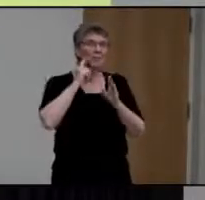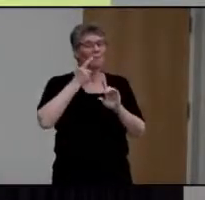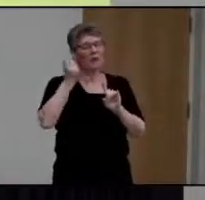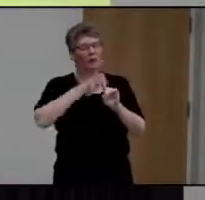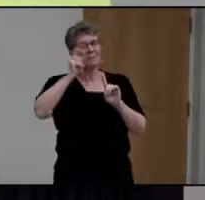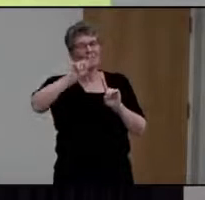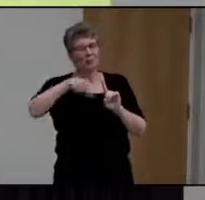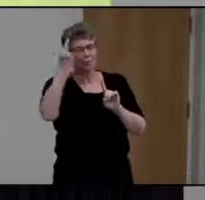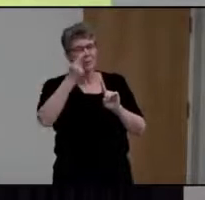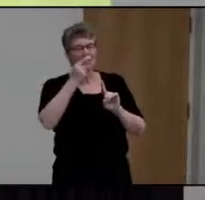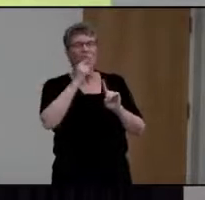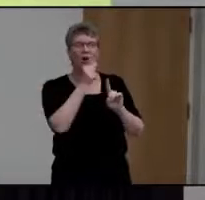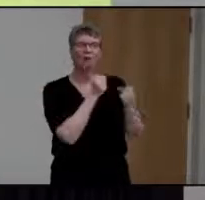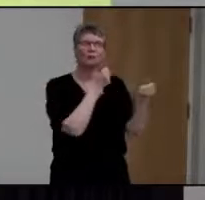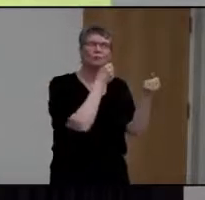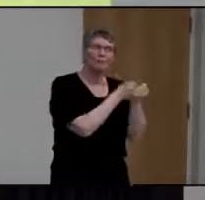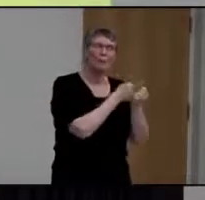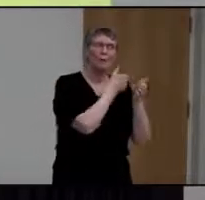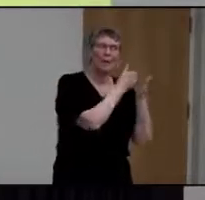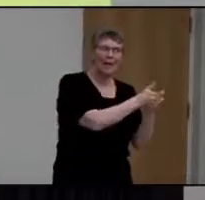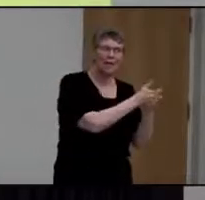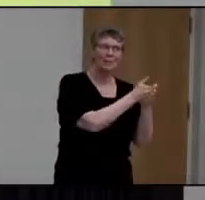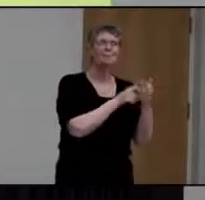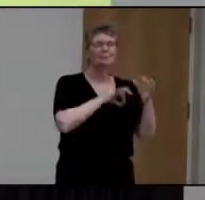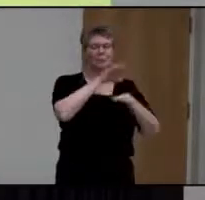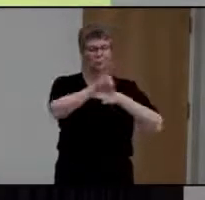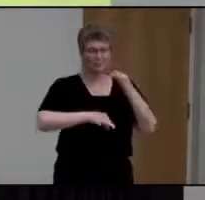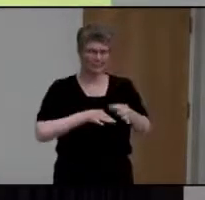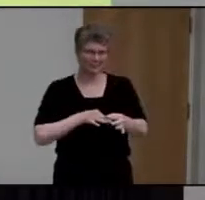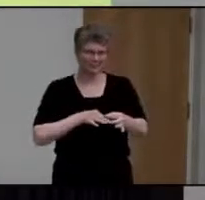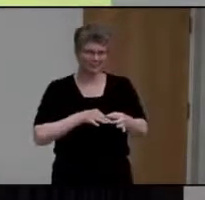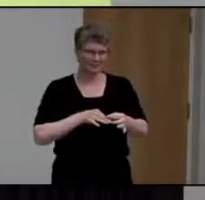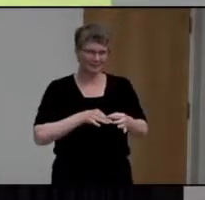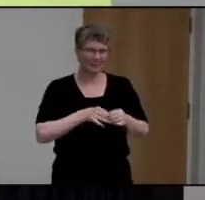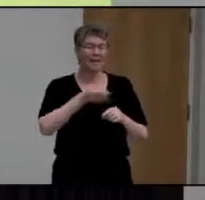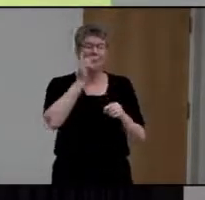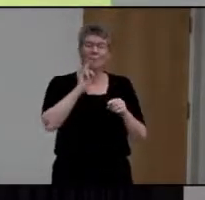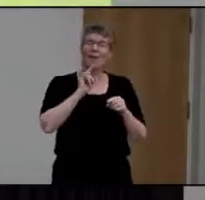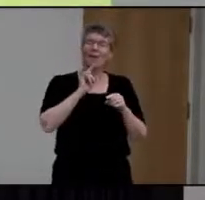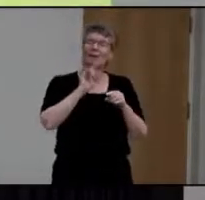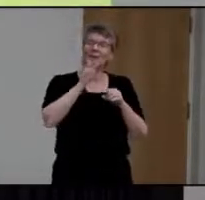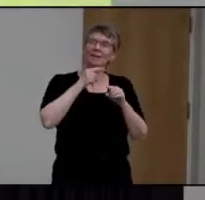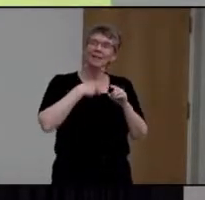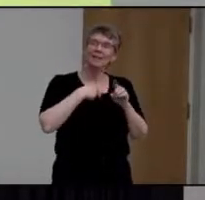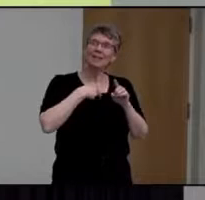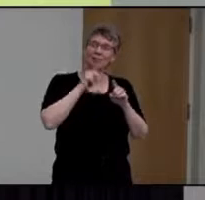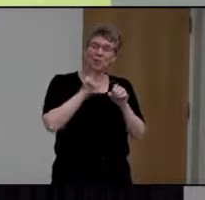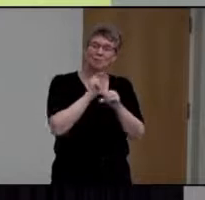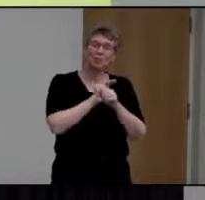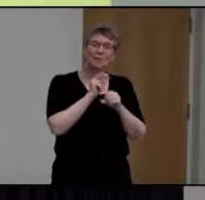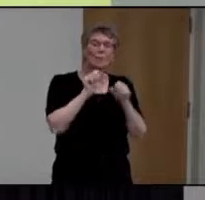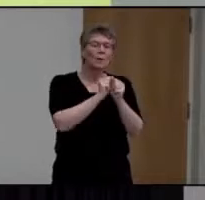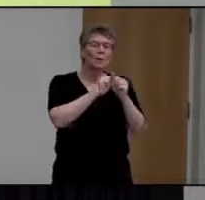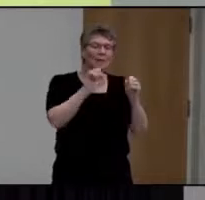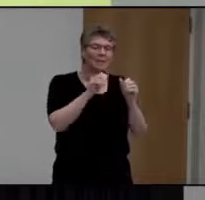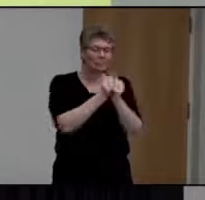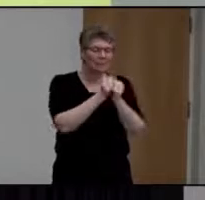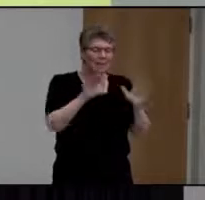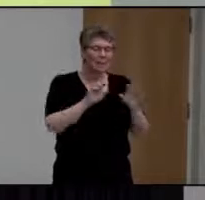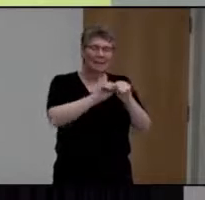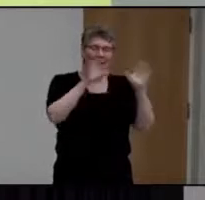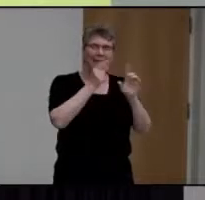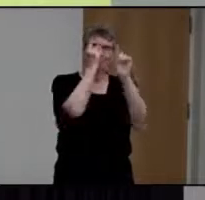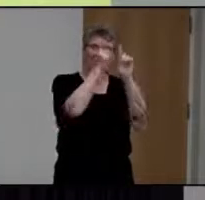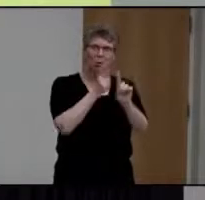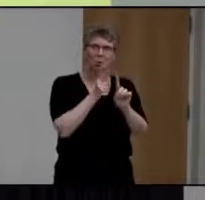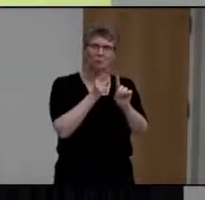that there are dangers when we don't have a clear goal in mind, right? When our goals are dubious, right? So we